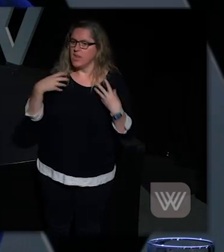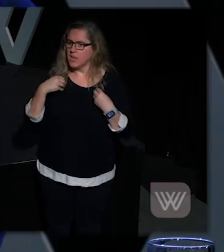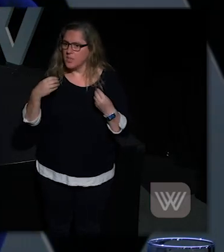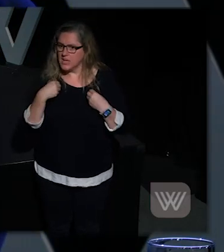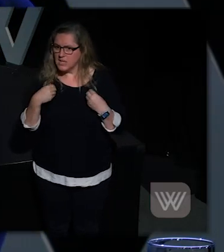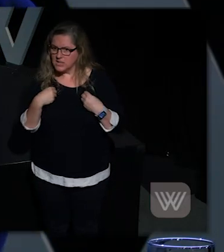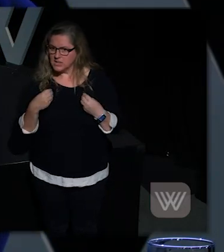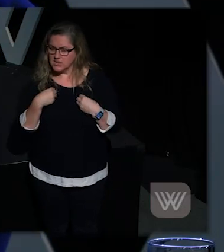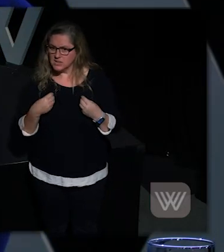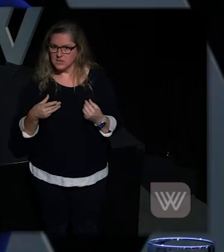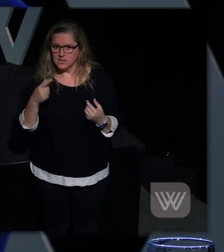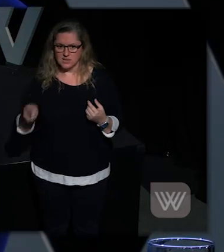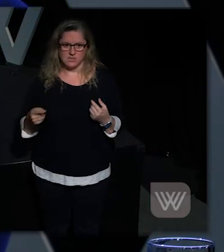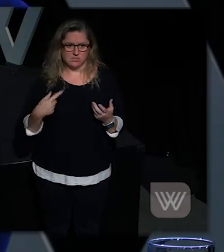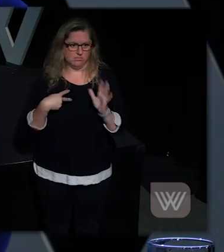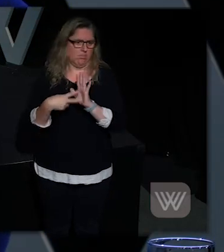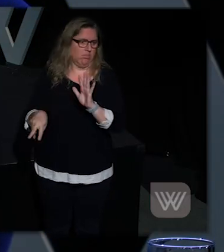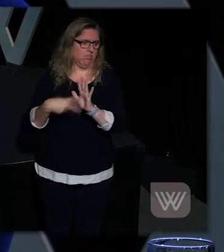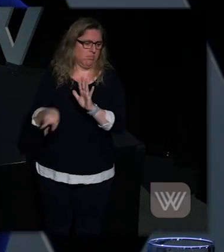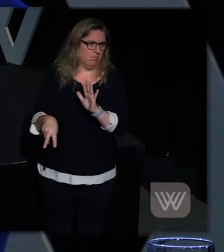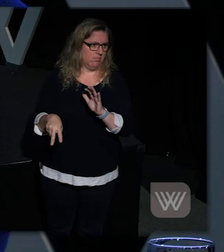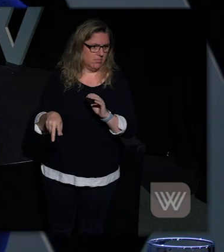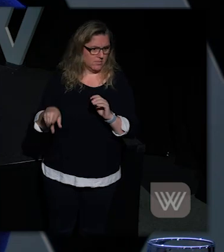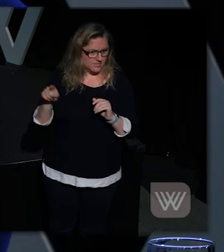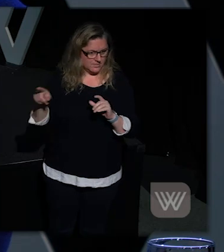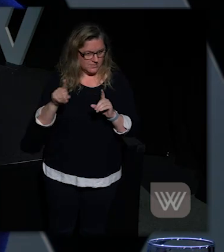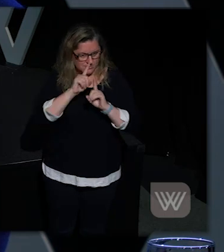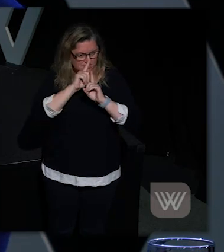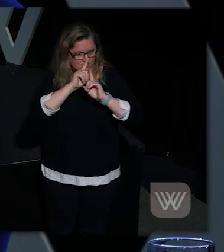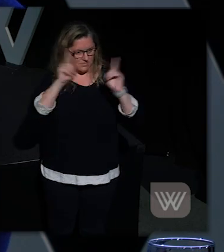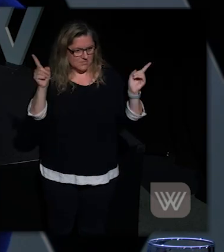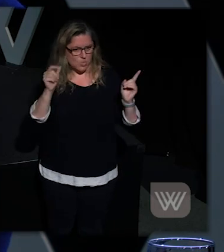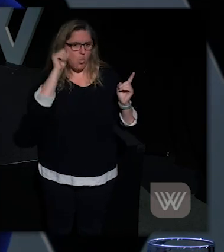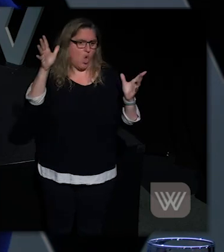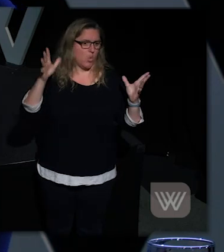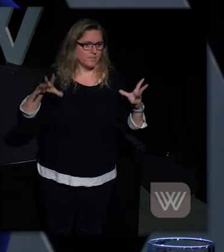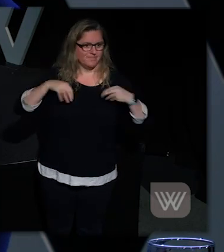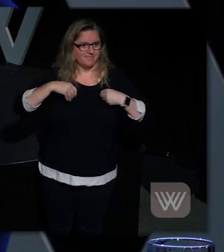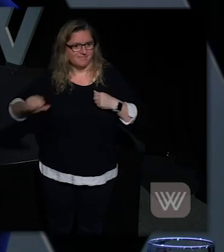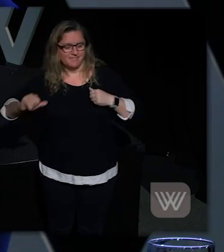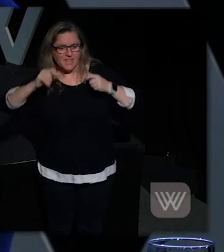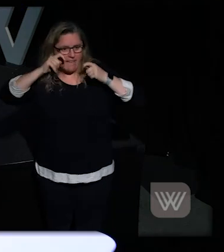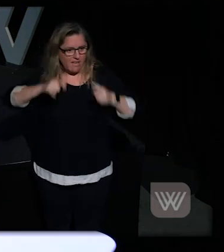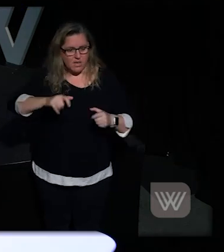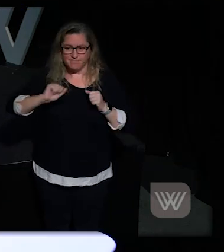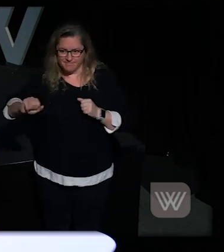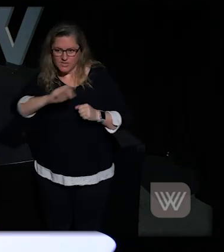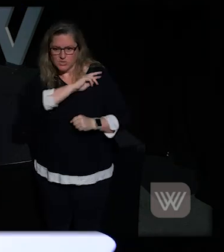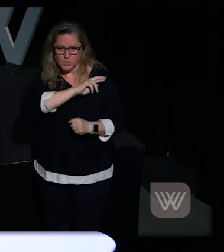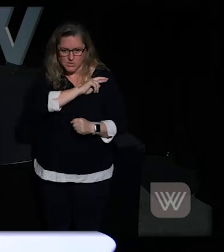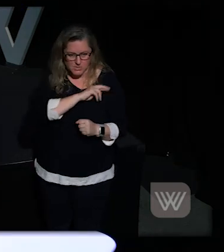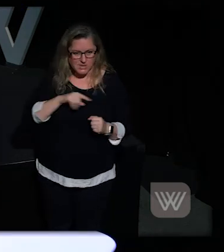essentially, you know, avoiding democracy and avoiding their care to the citizens of society